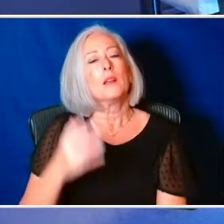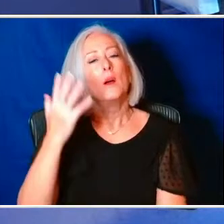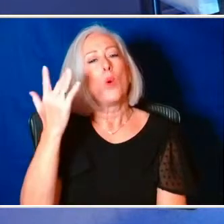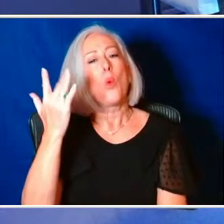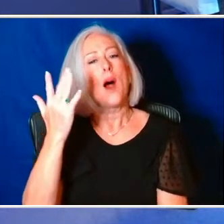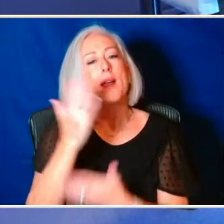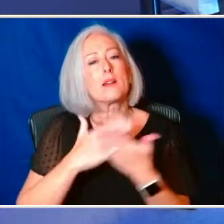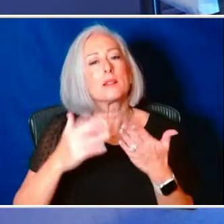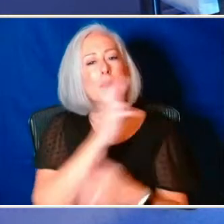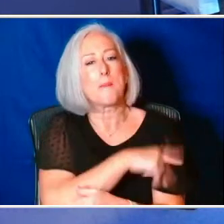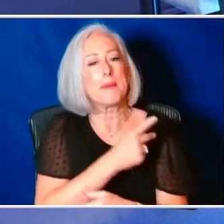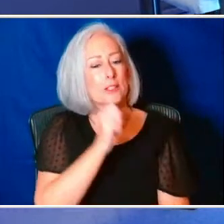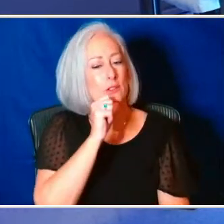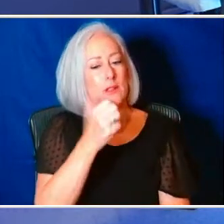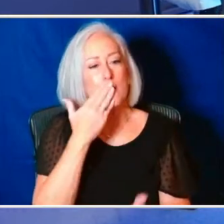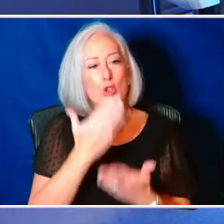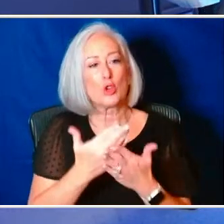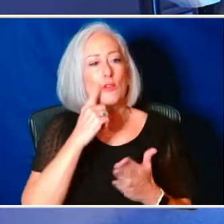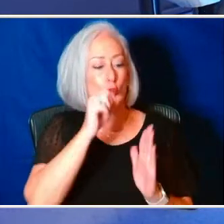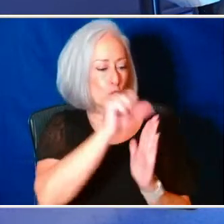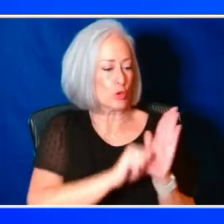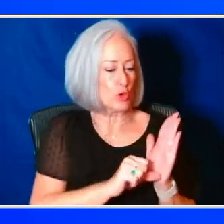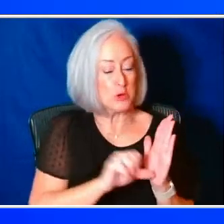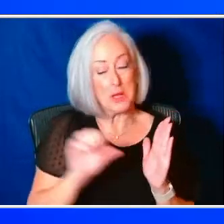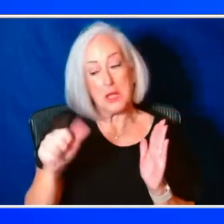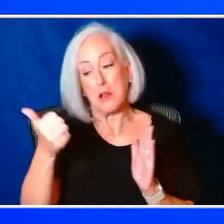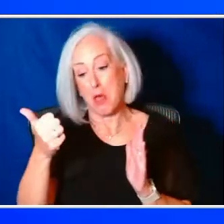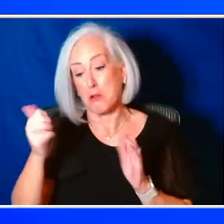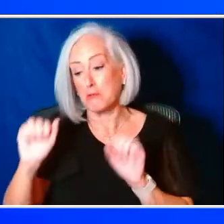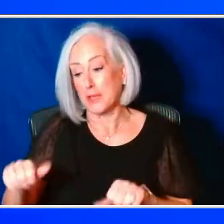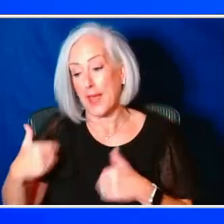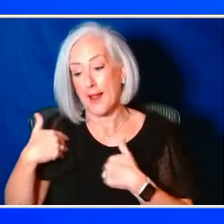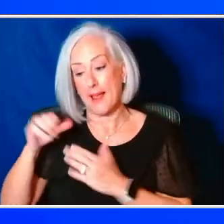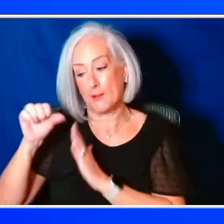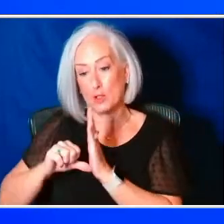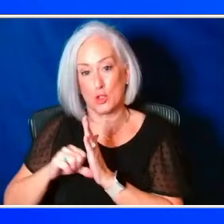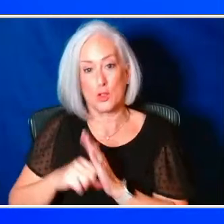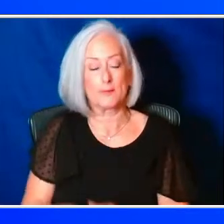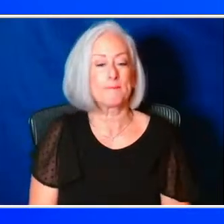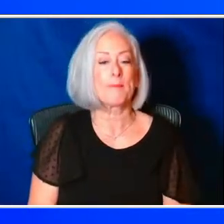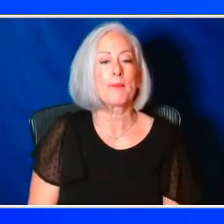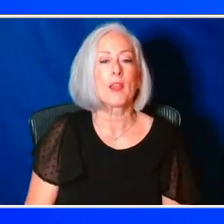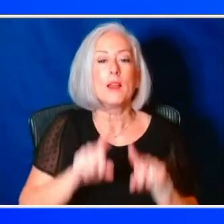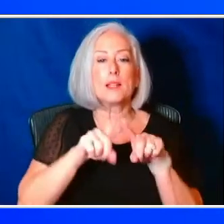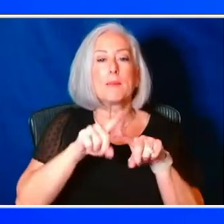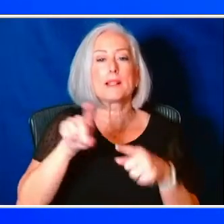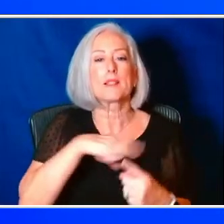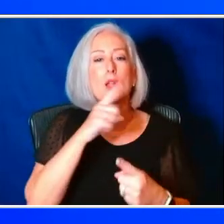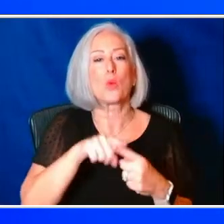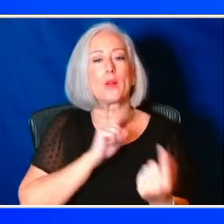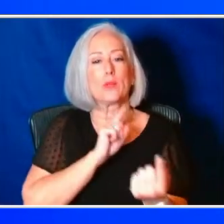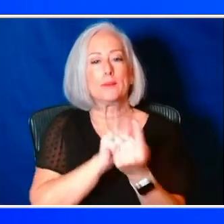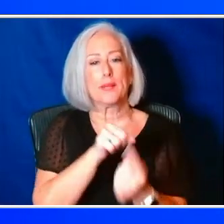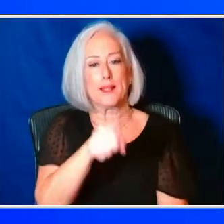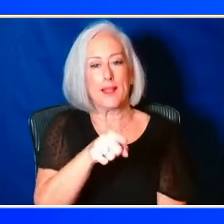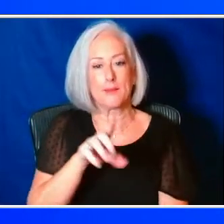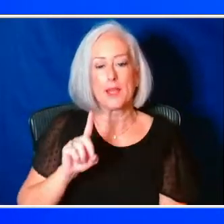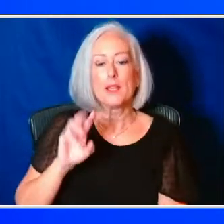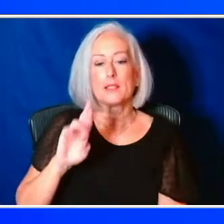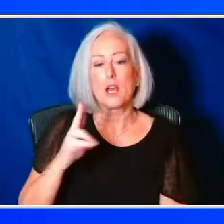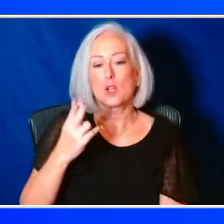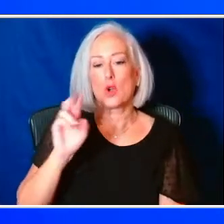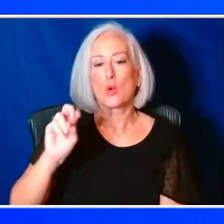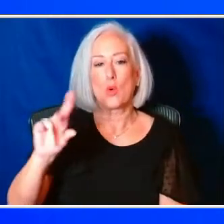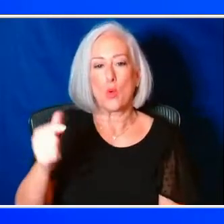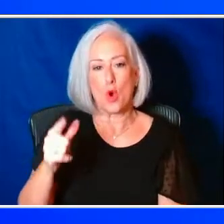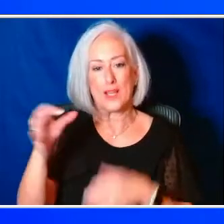candidate for surgery? Some patients are. So unfortunately, when we do see them, they can be at any stage. And Dr. Wong did a good job of explaining that there are stages,